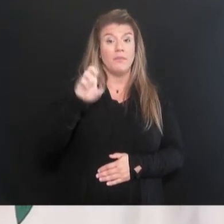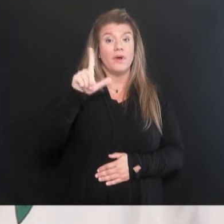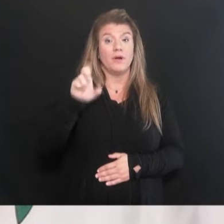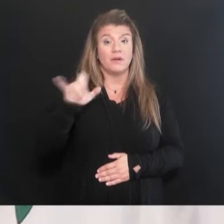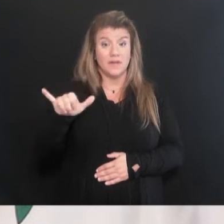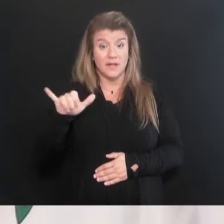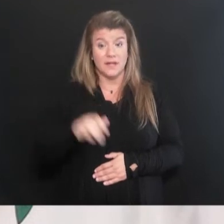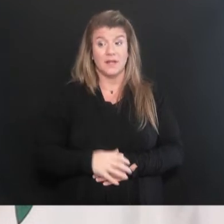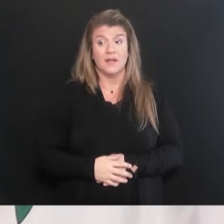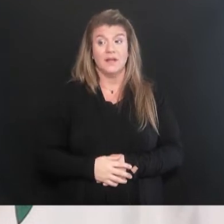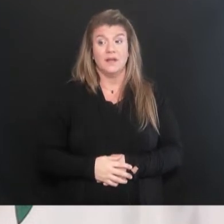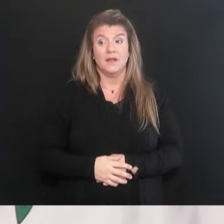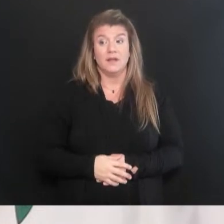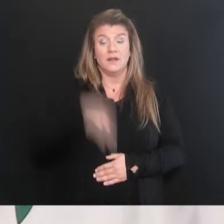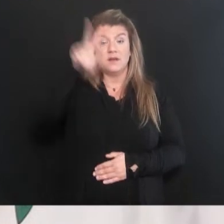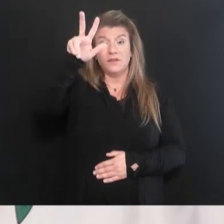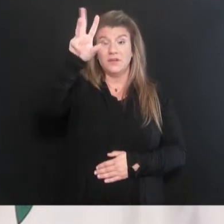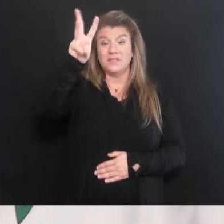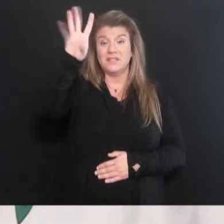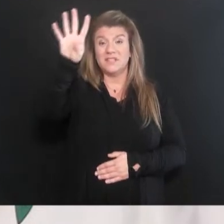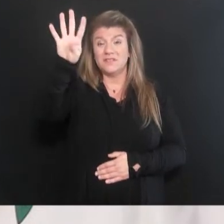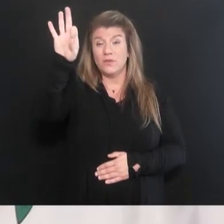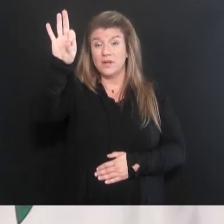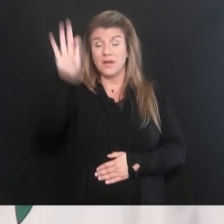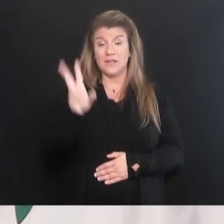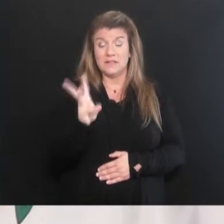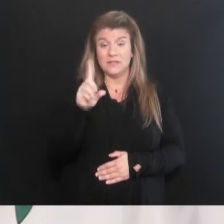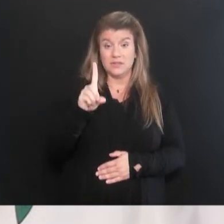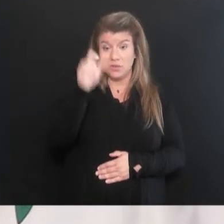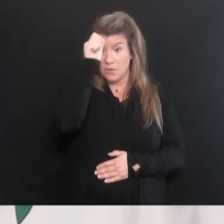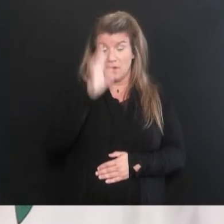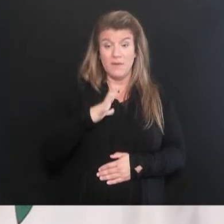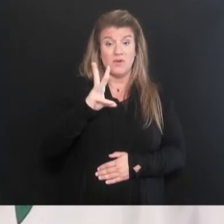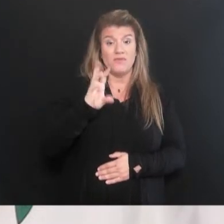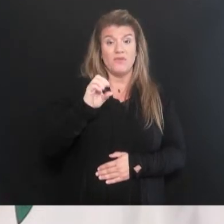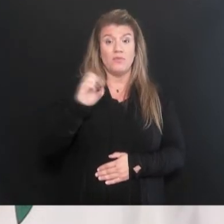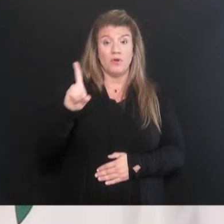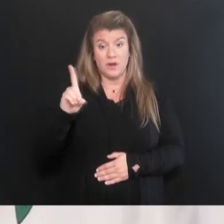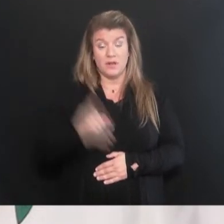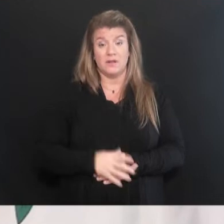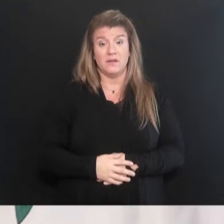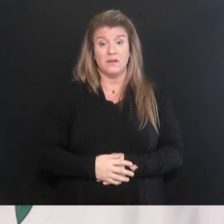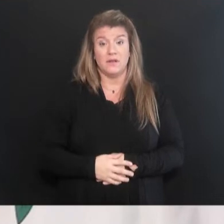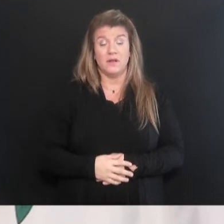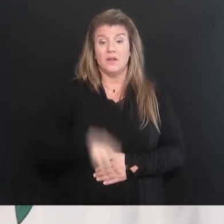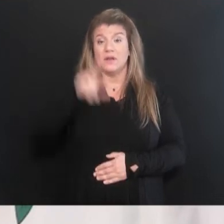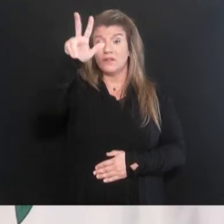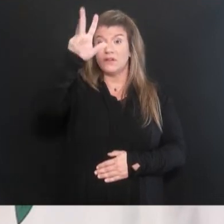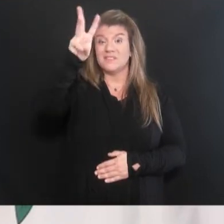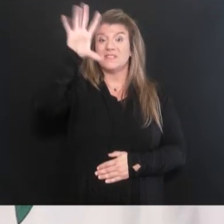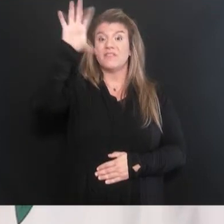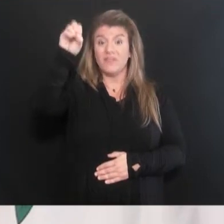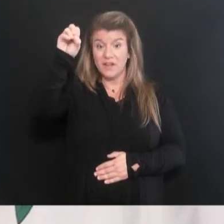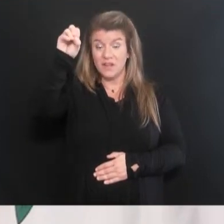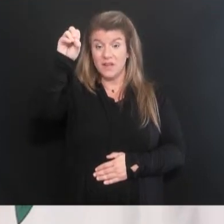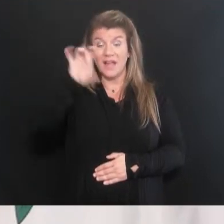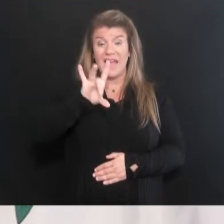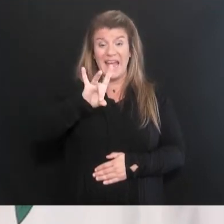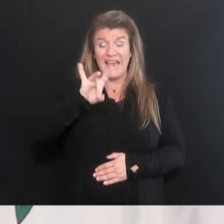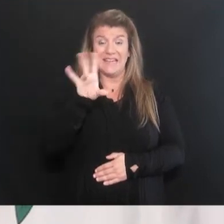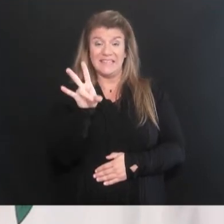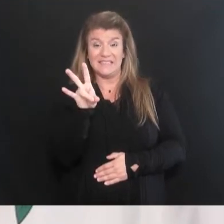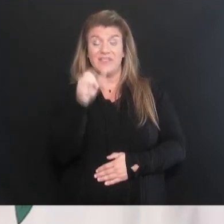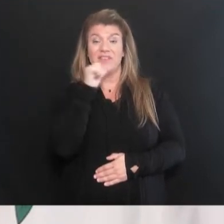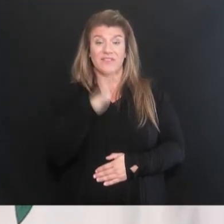The 3,649th death, a 61-year-old male from Wood County. The 3,650th death, an